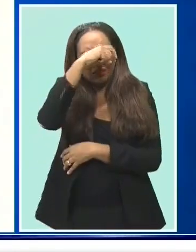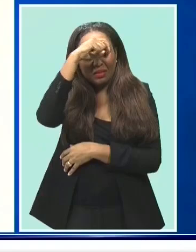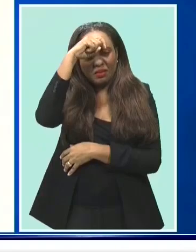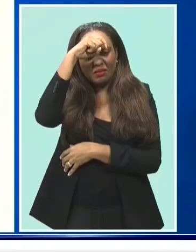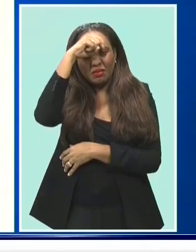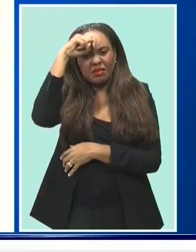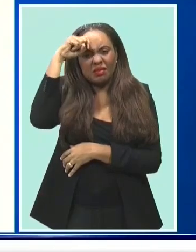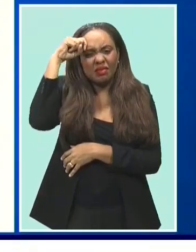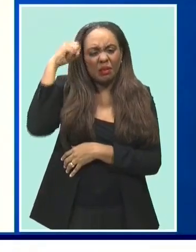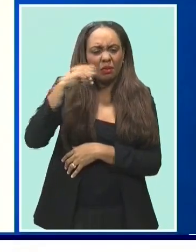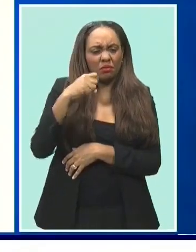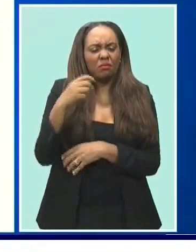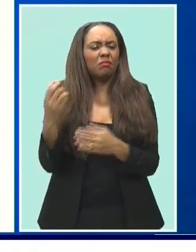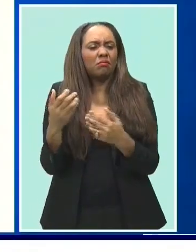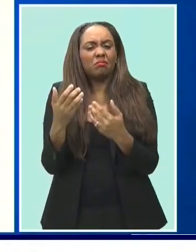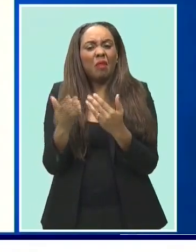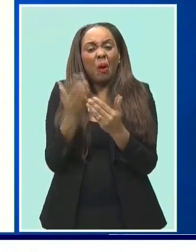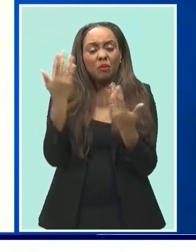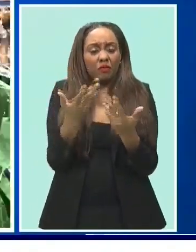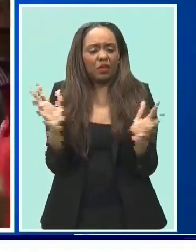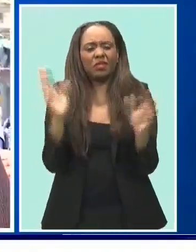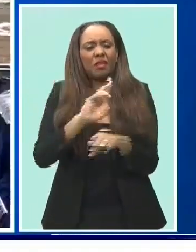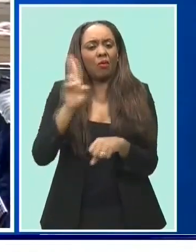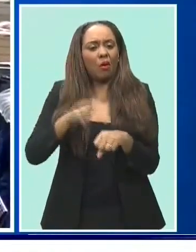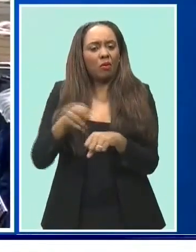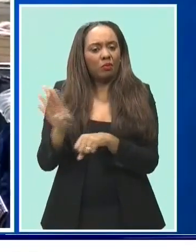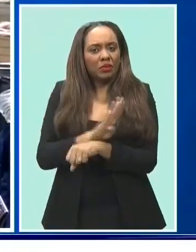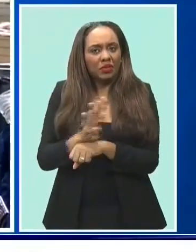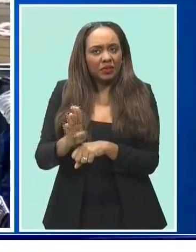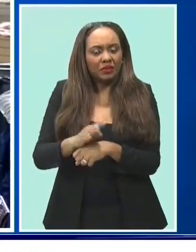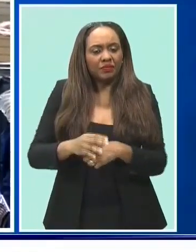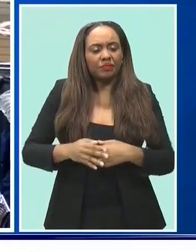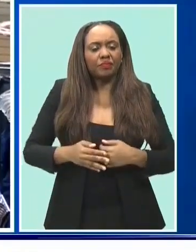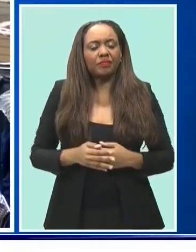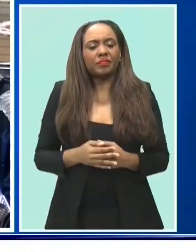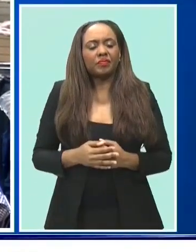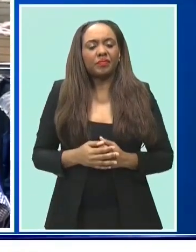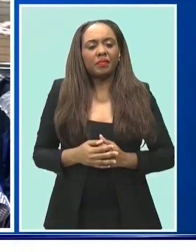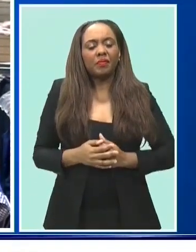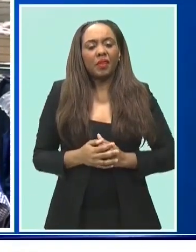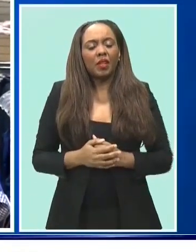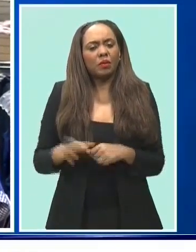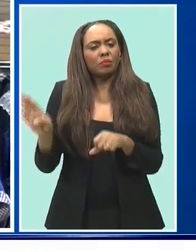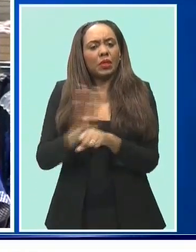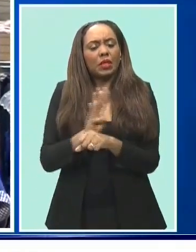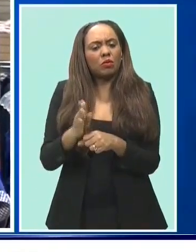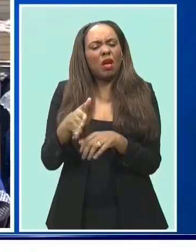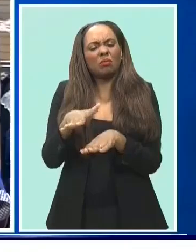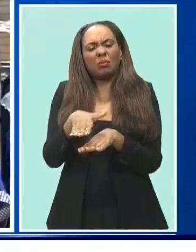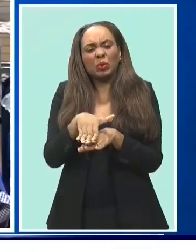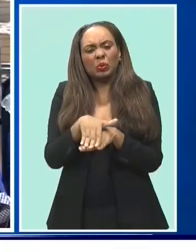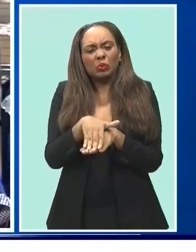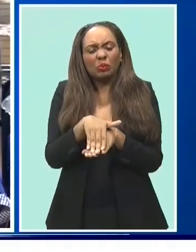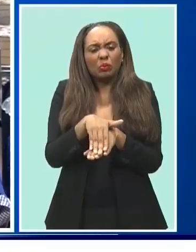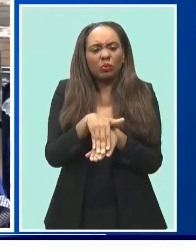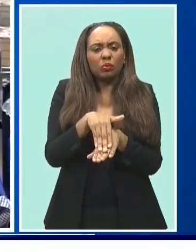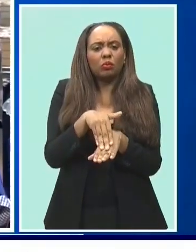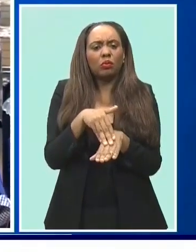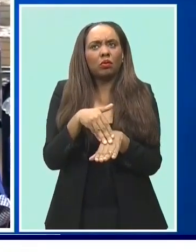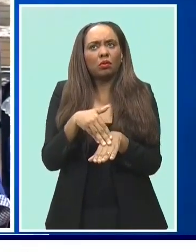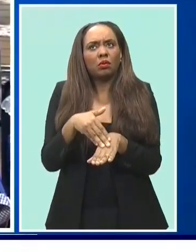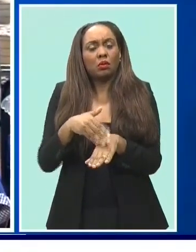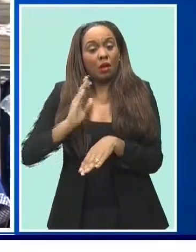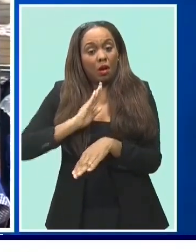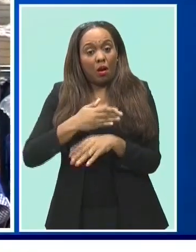So business is like normal for us here. It started a little slow this morning. The first thing we did was to just ensure that our team was